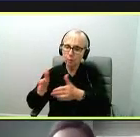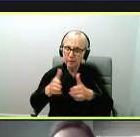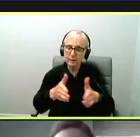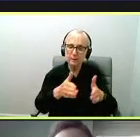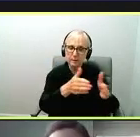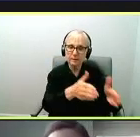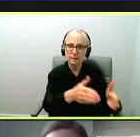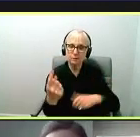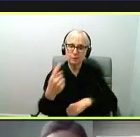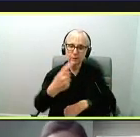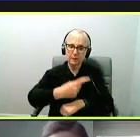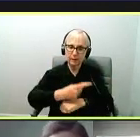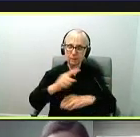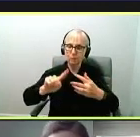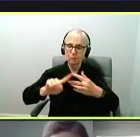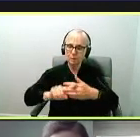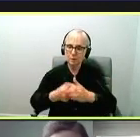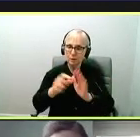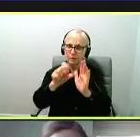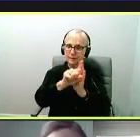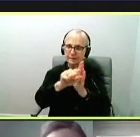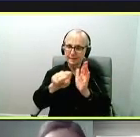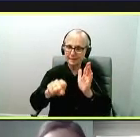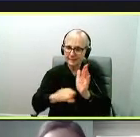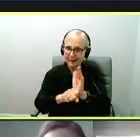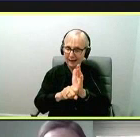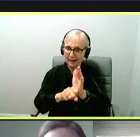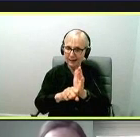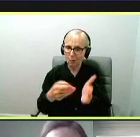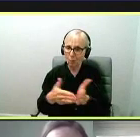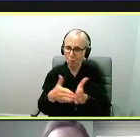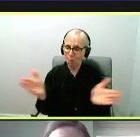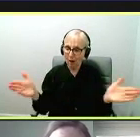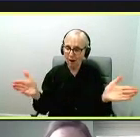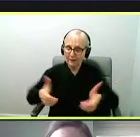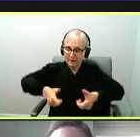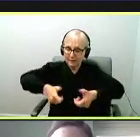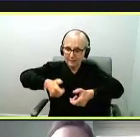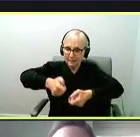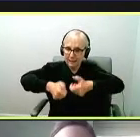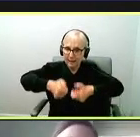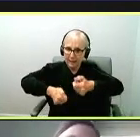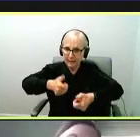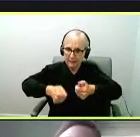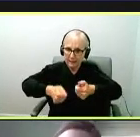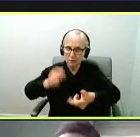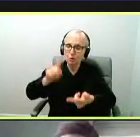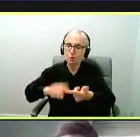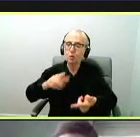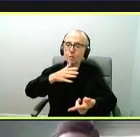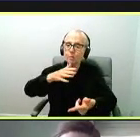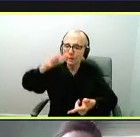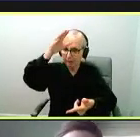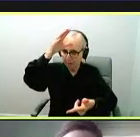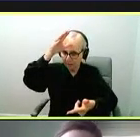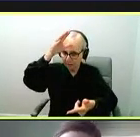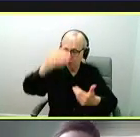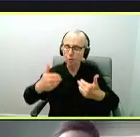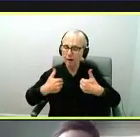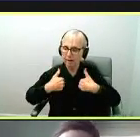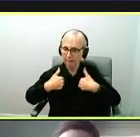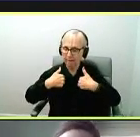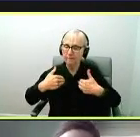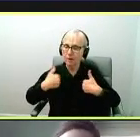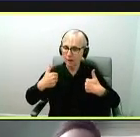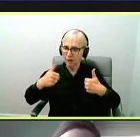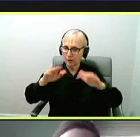a statewide direct text and email campaign to parents of kids under 5, letting them know that vaccine